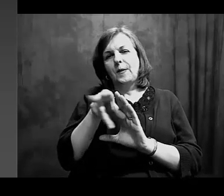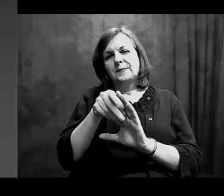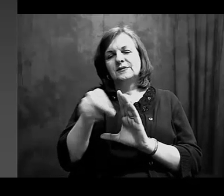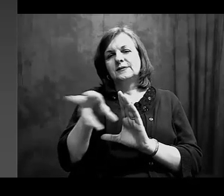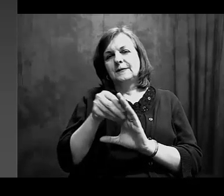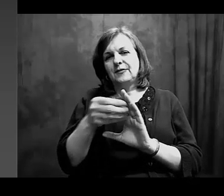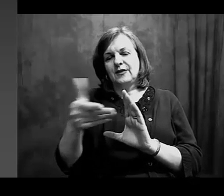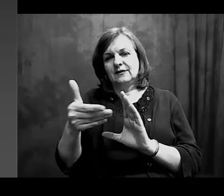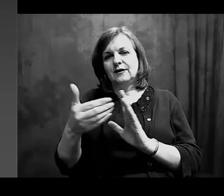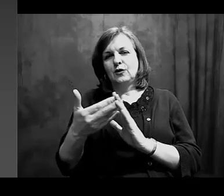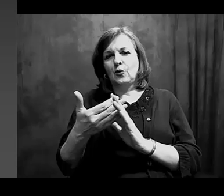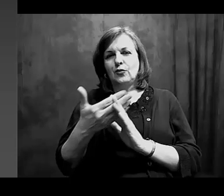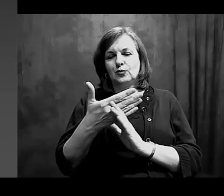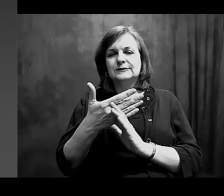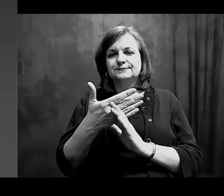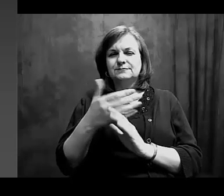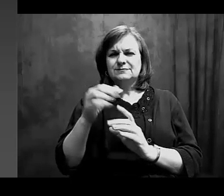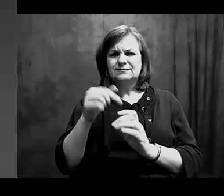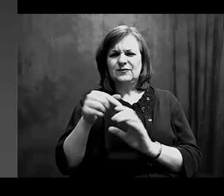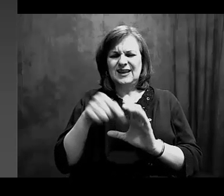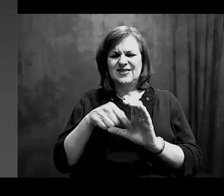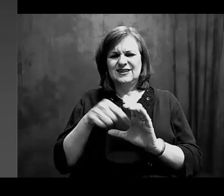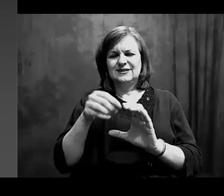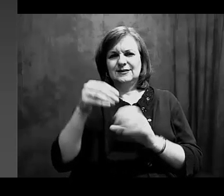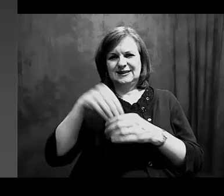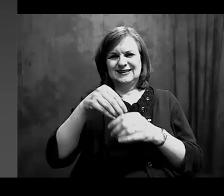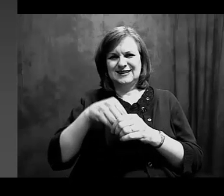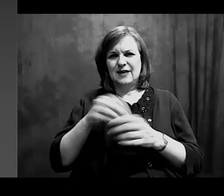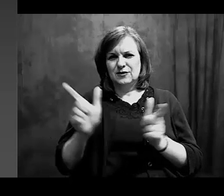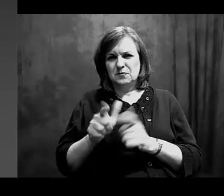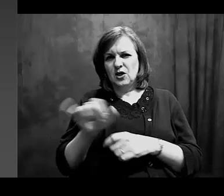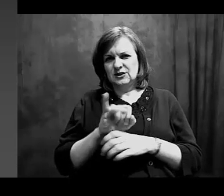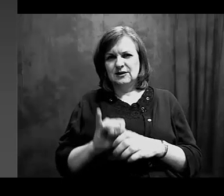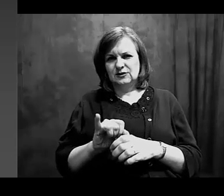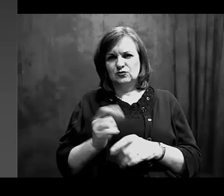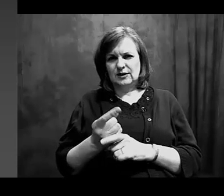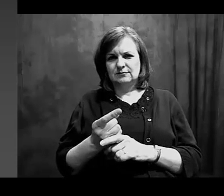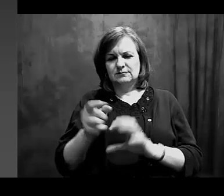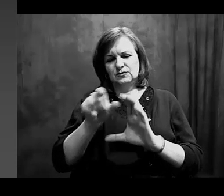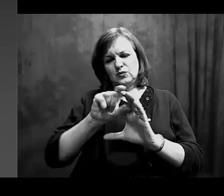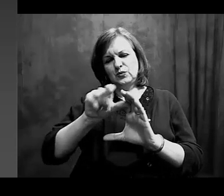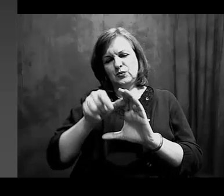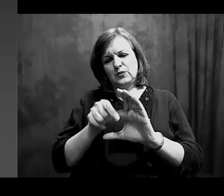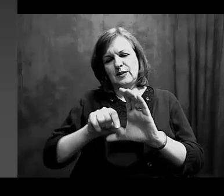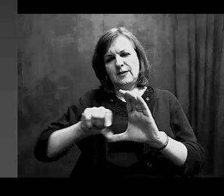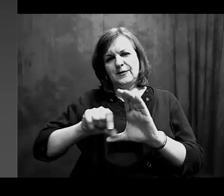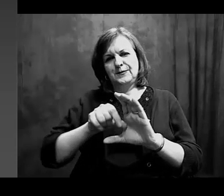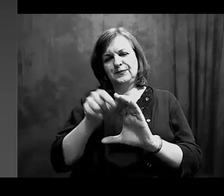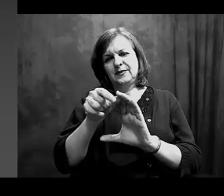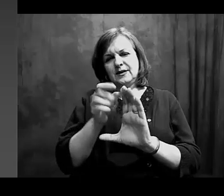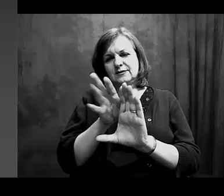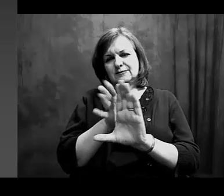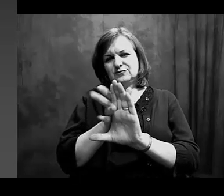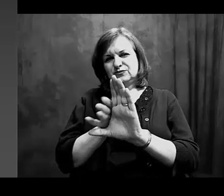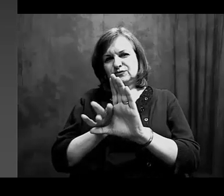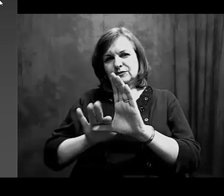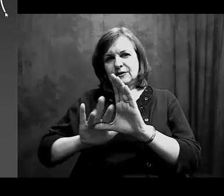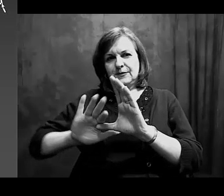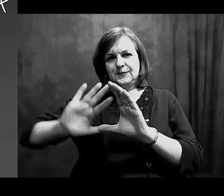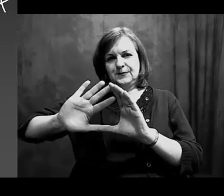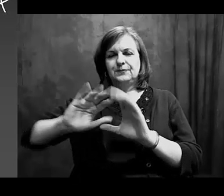Now, occasionally we do have to go against the concentration gradients with active transport, but much of what we